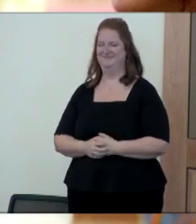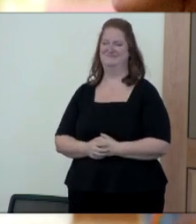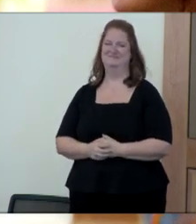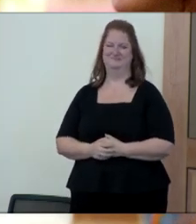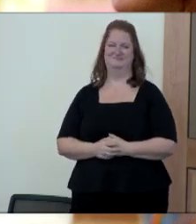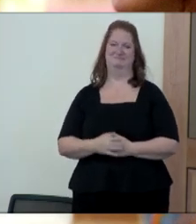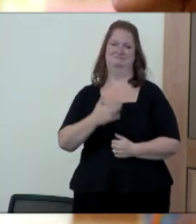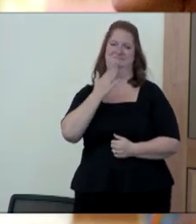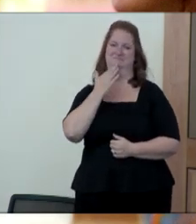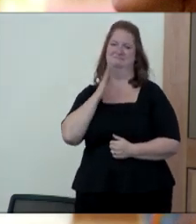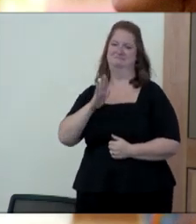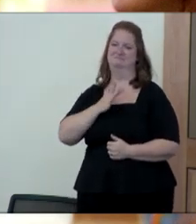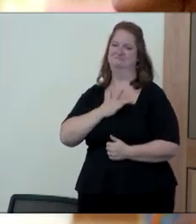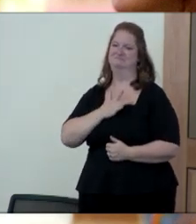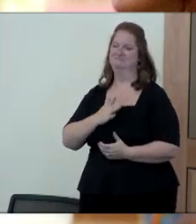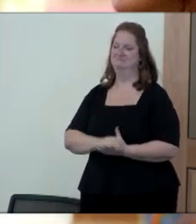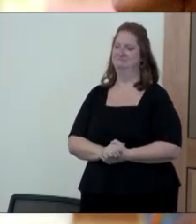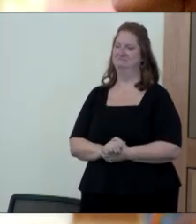Kind of person he is.